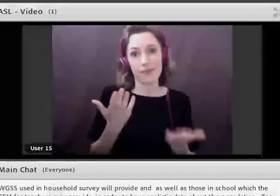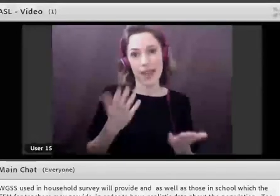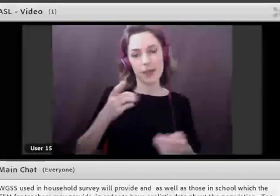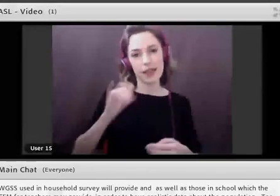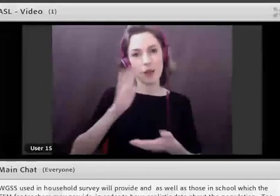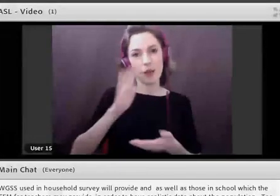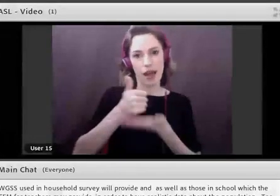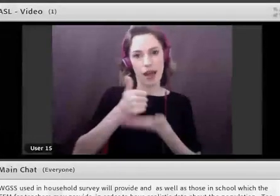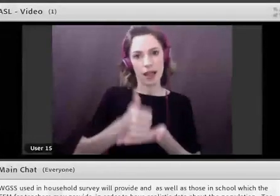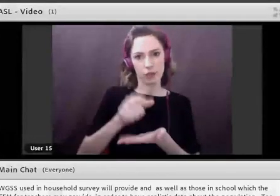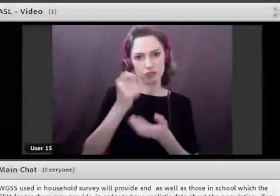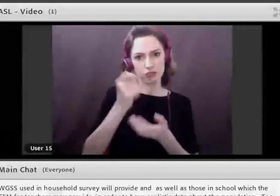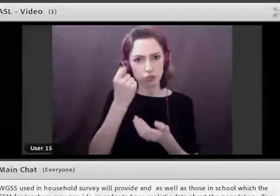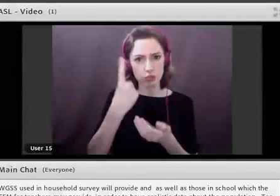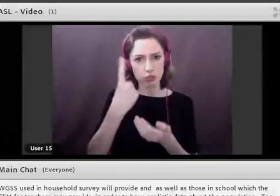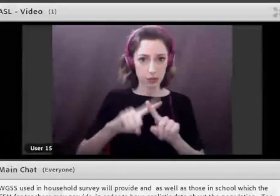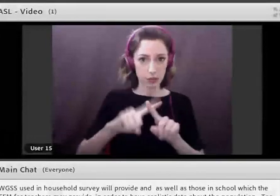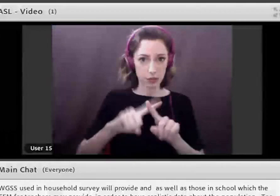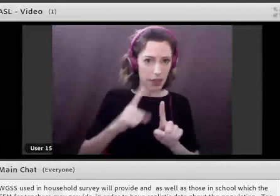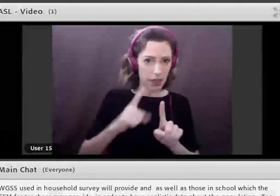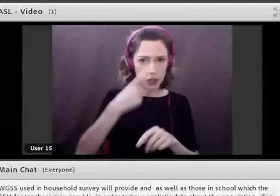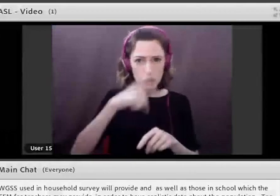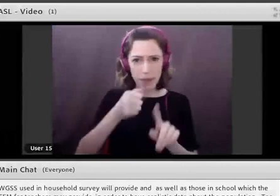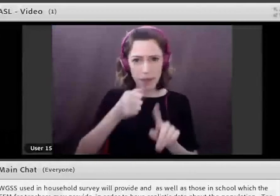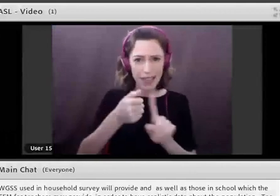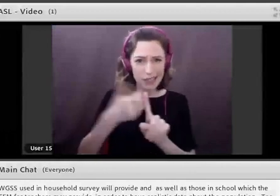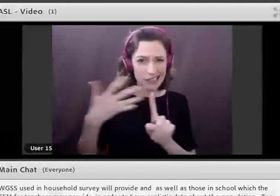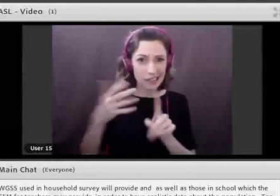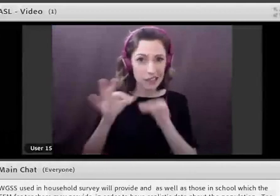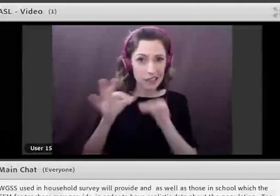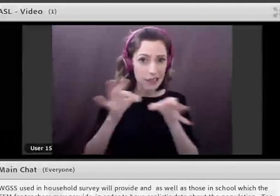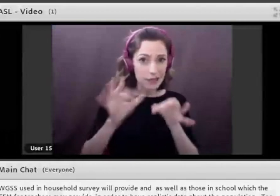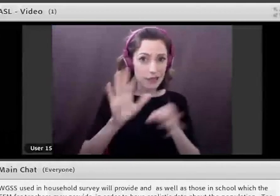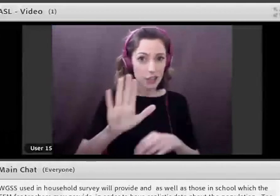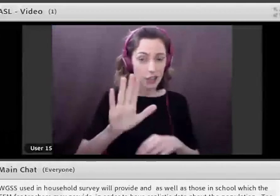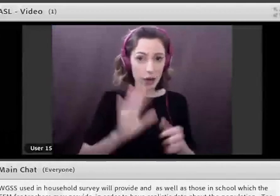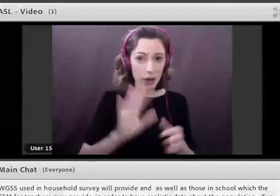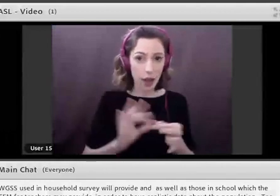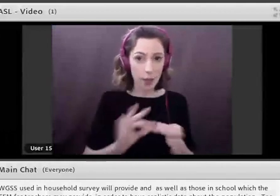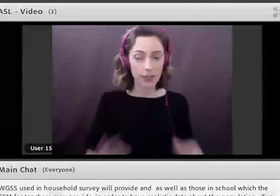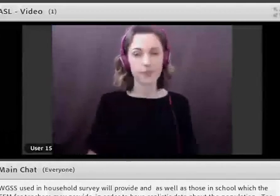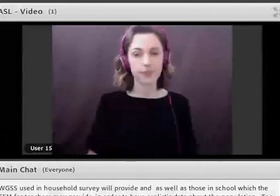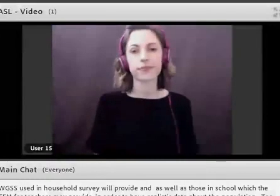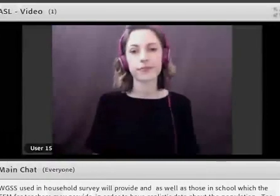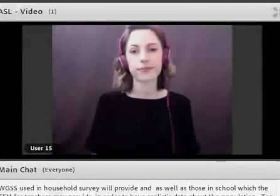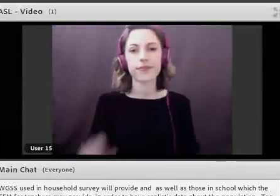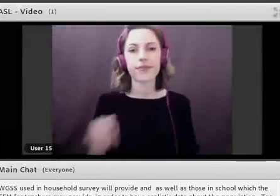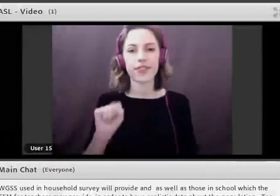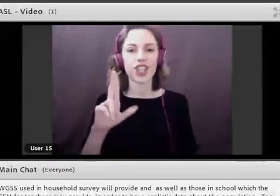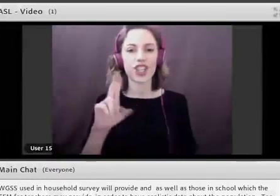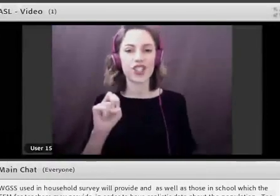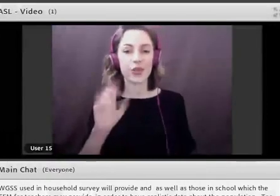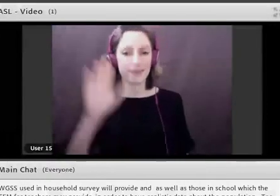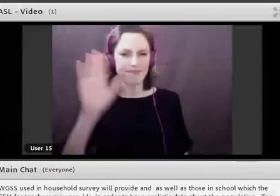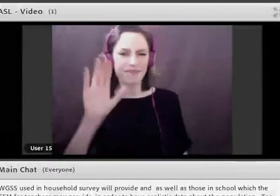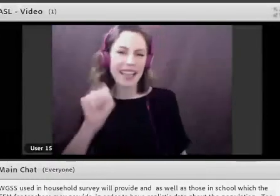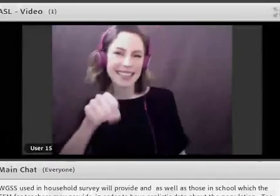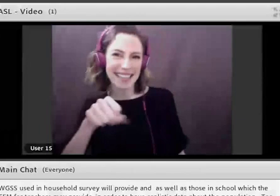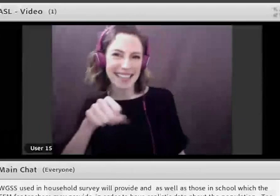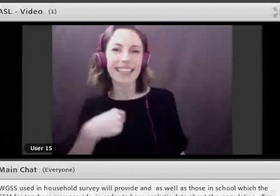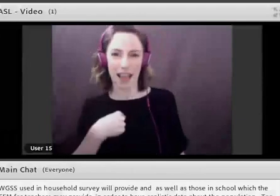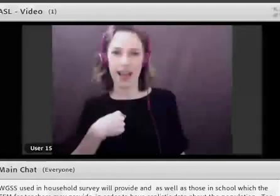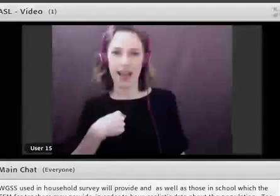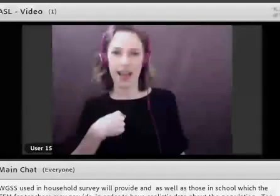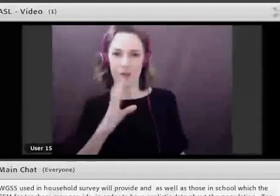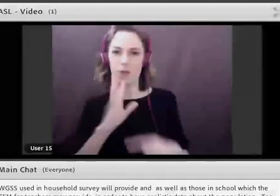clarifying your comment? Yeah, I was speaking to the scenario itself. And so a couple of things.